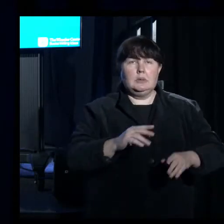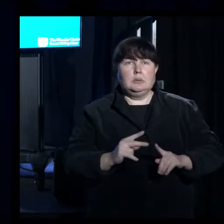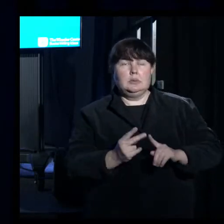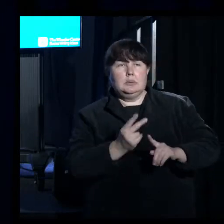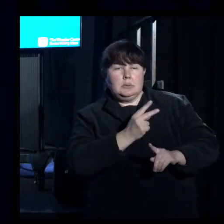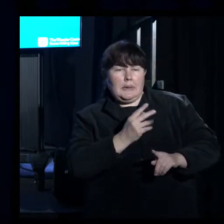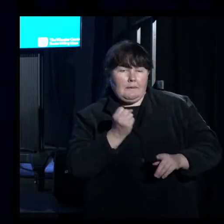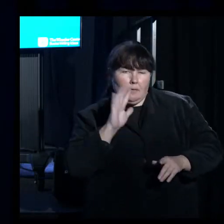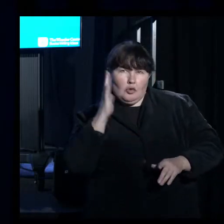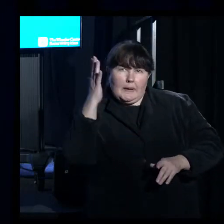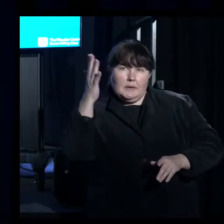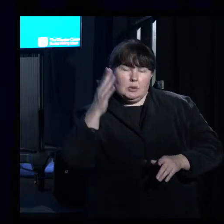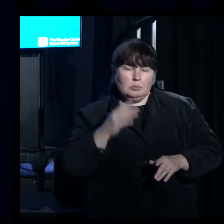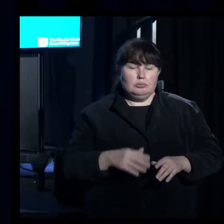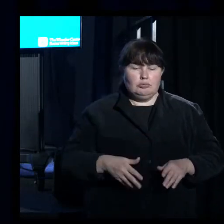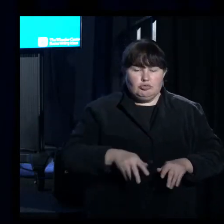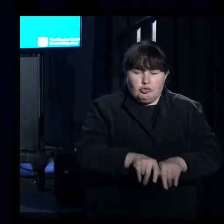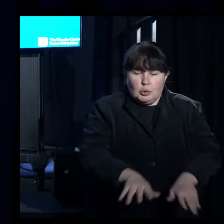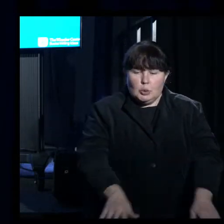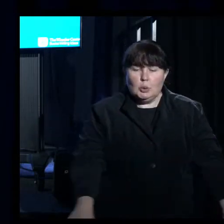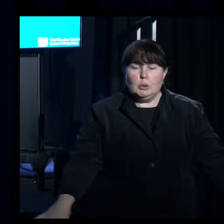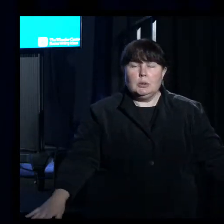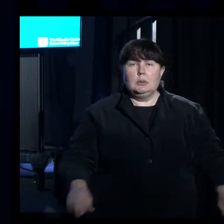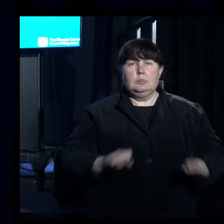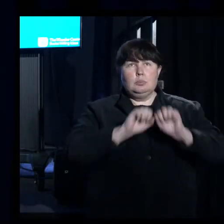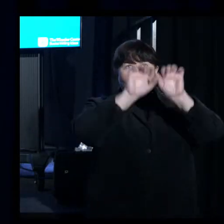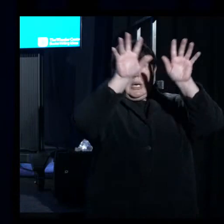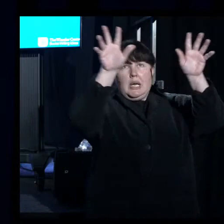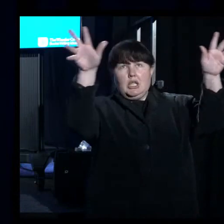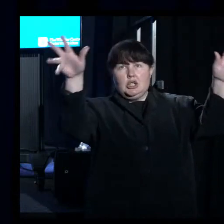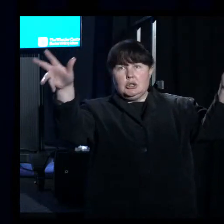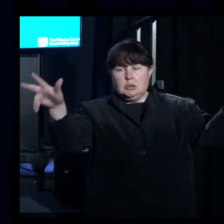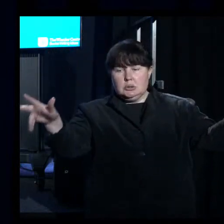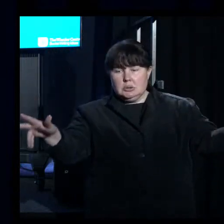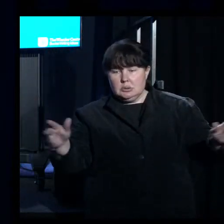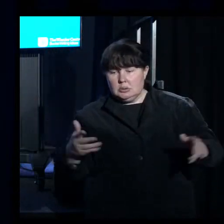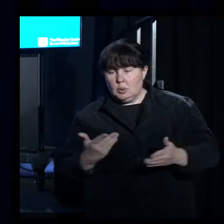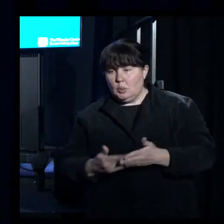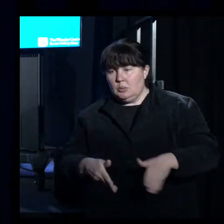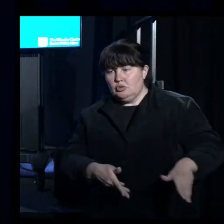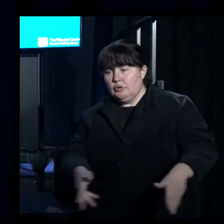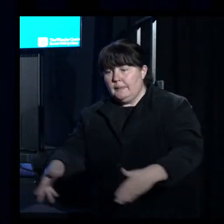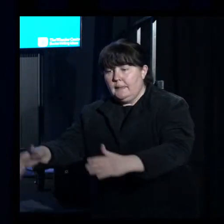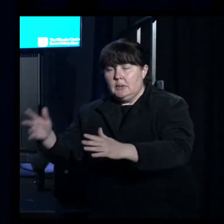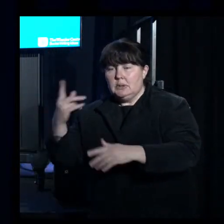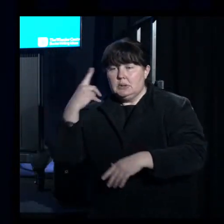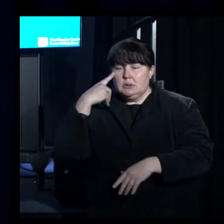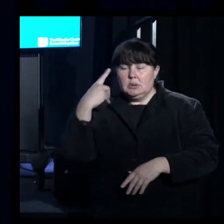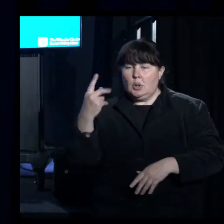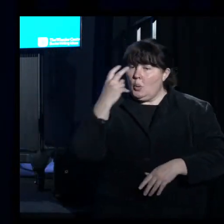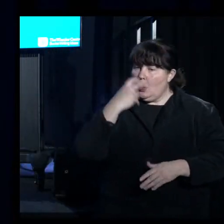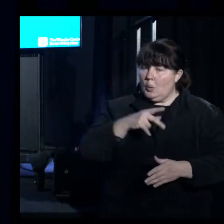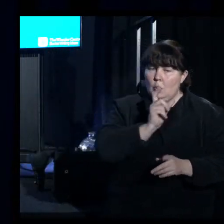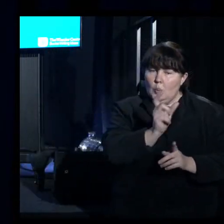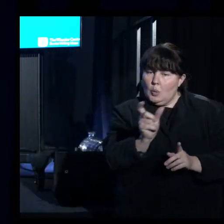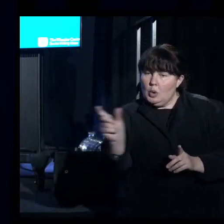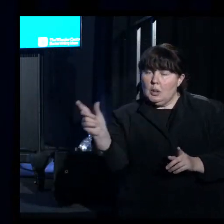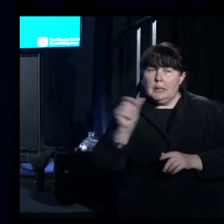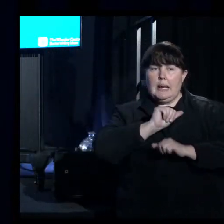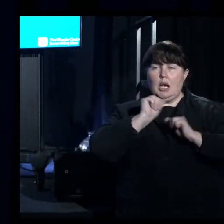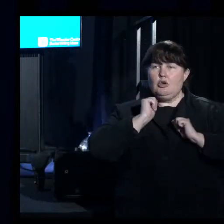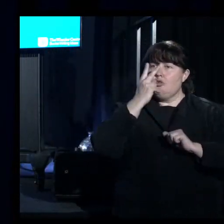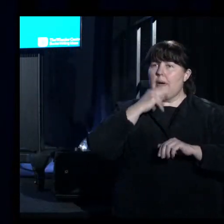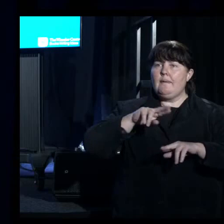the failure of nation, our studded inflections as we practice the old words our grandfather was never